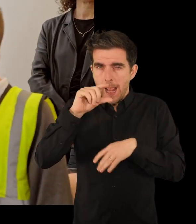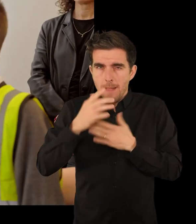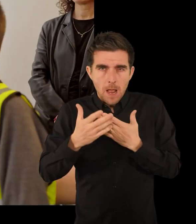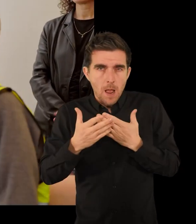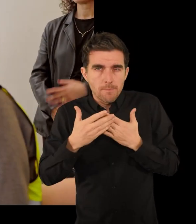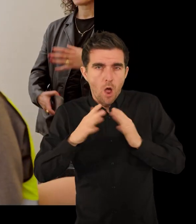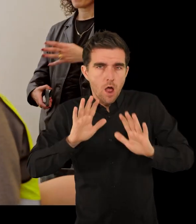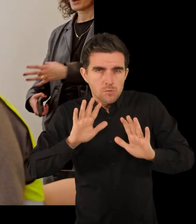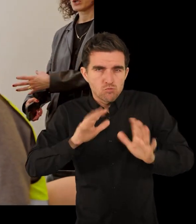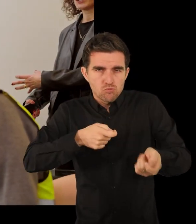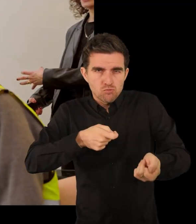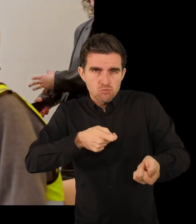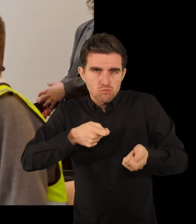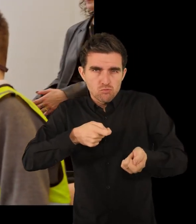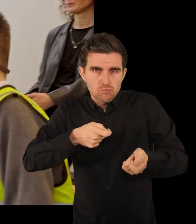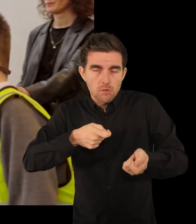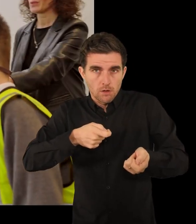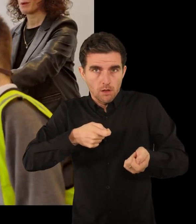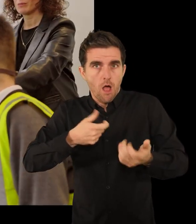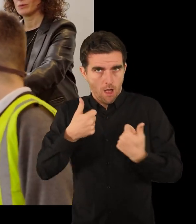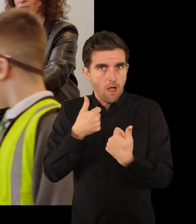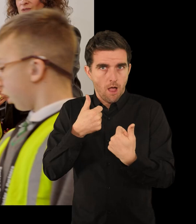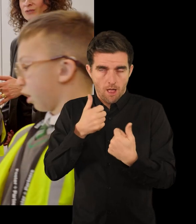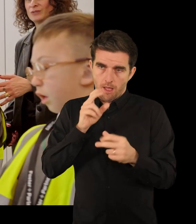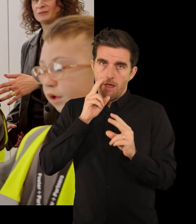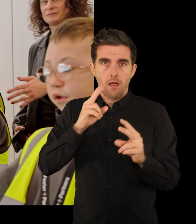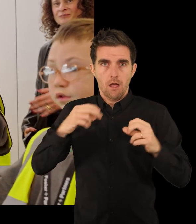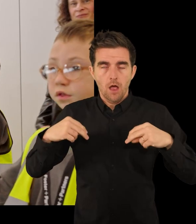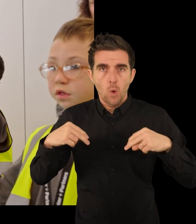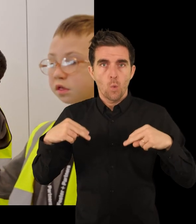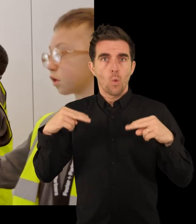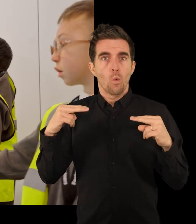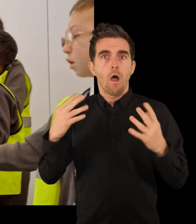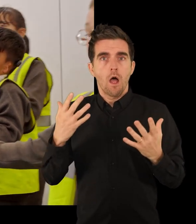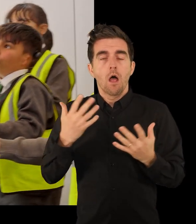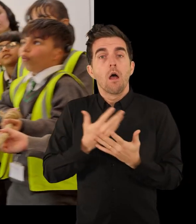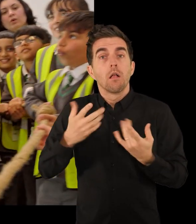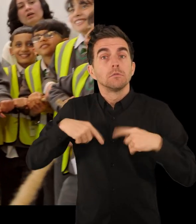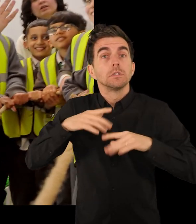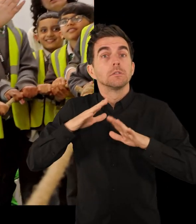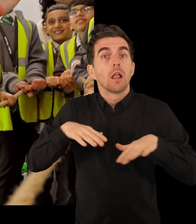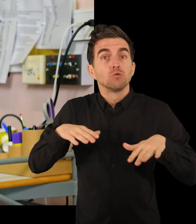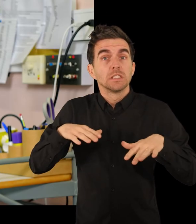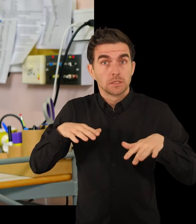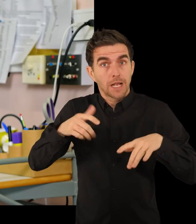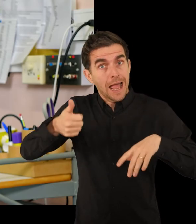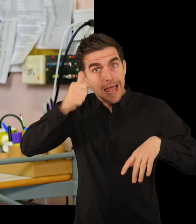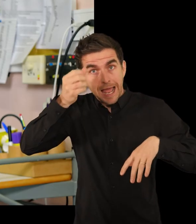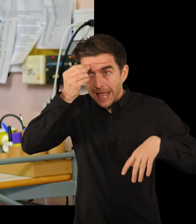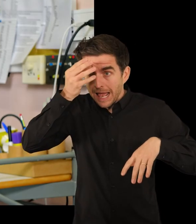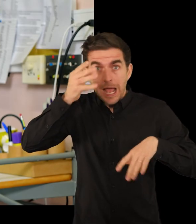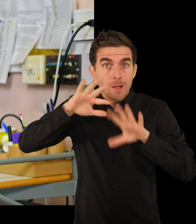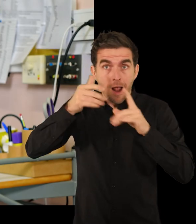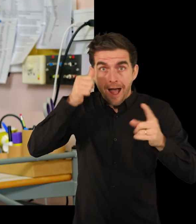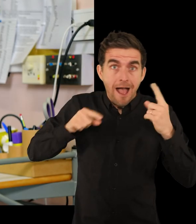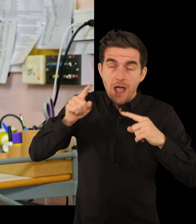can pull a little bit more, gently, very good, yep, perfect. Because a lot of our children have limited